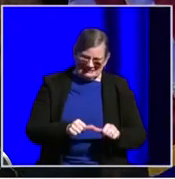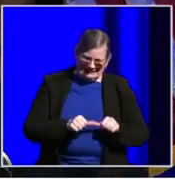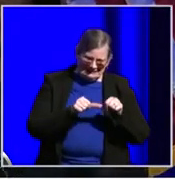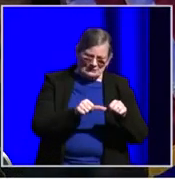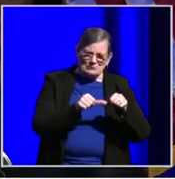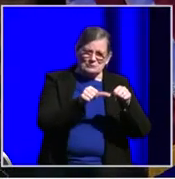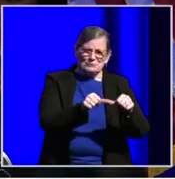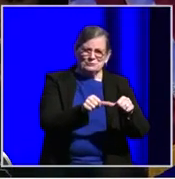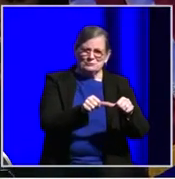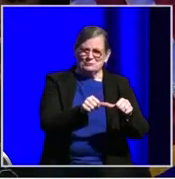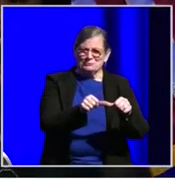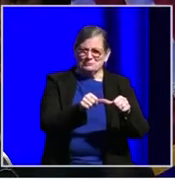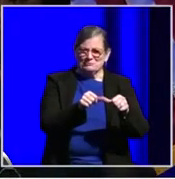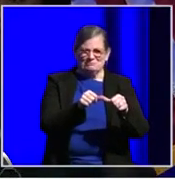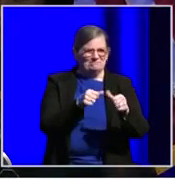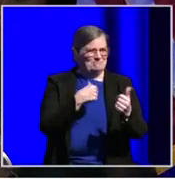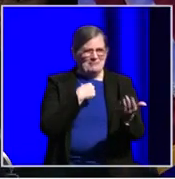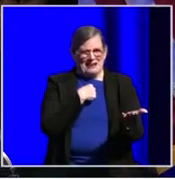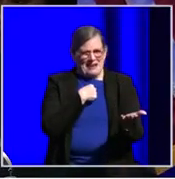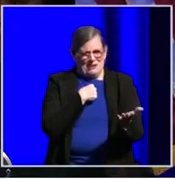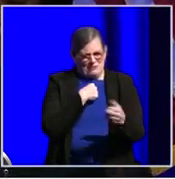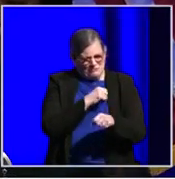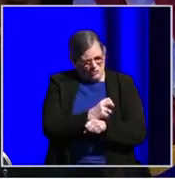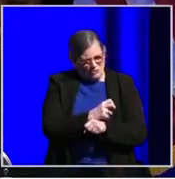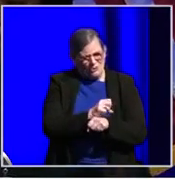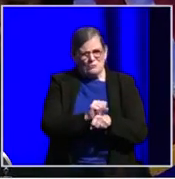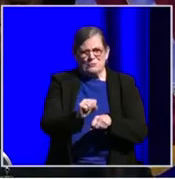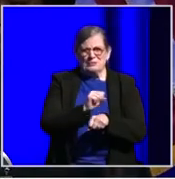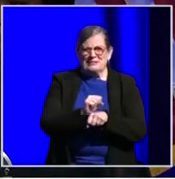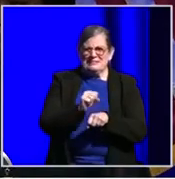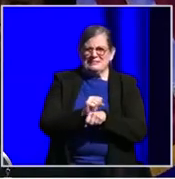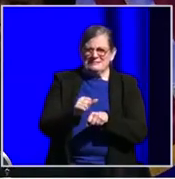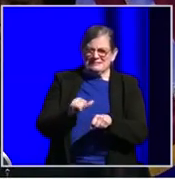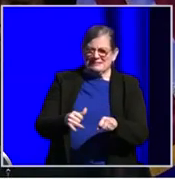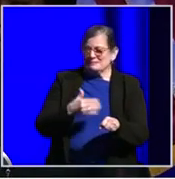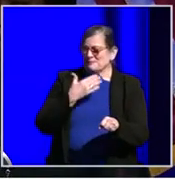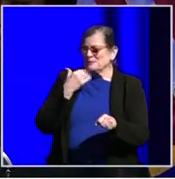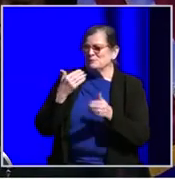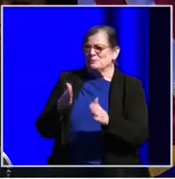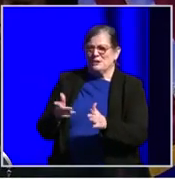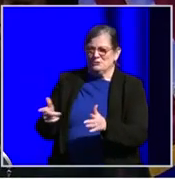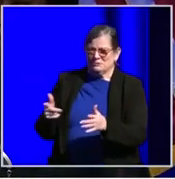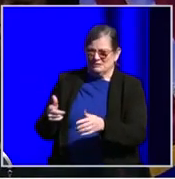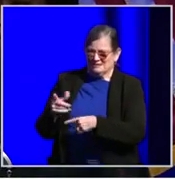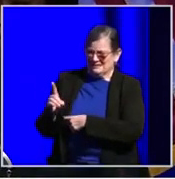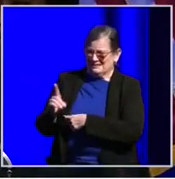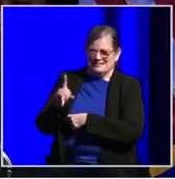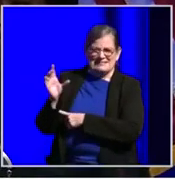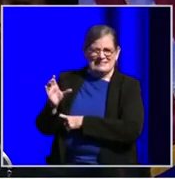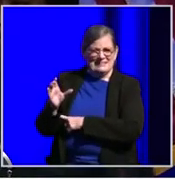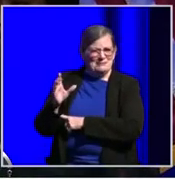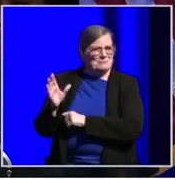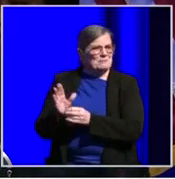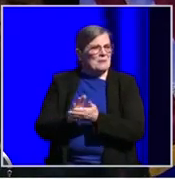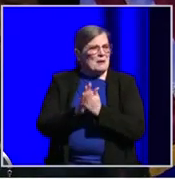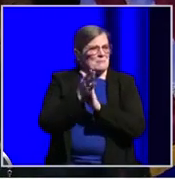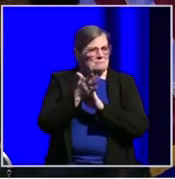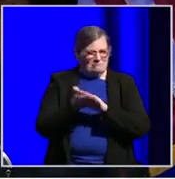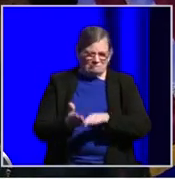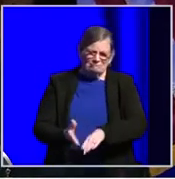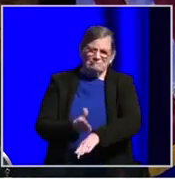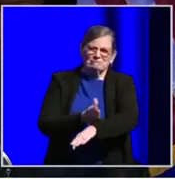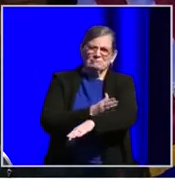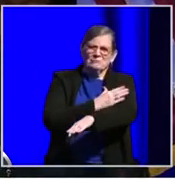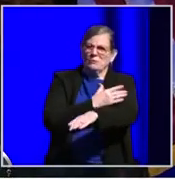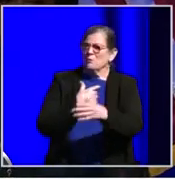professionals is the single greatest tool we have to make the district the place, indeed the state, we deserve it to be. So with this new year,